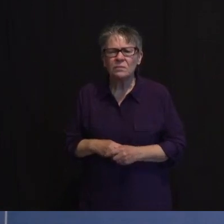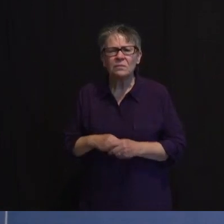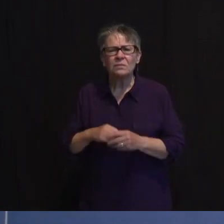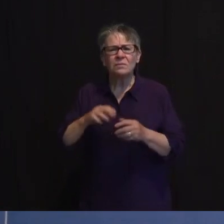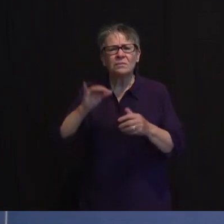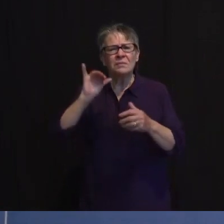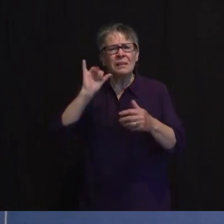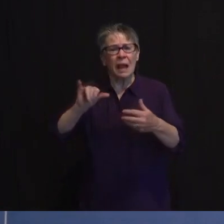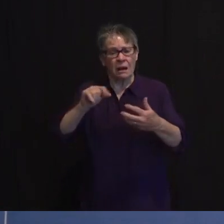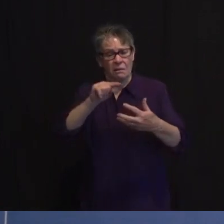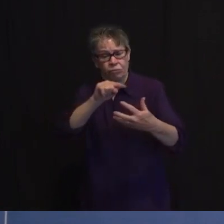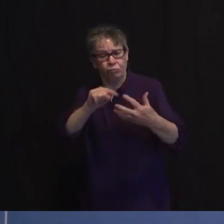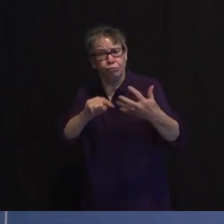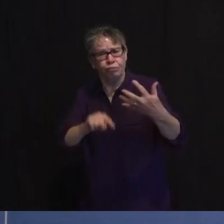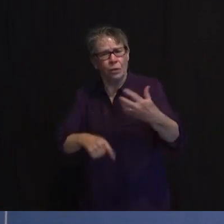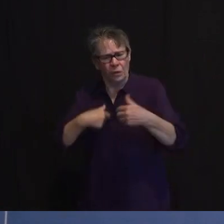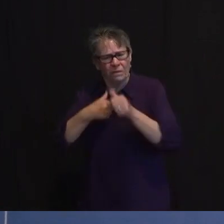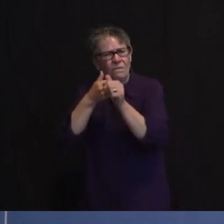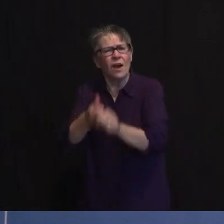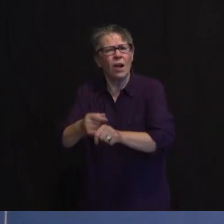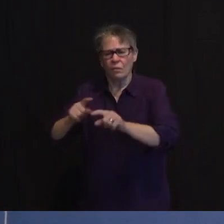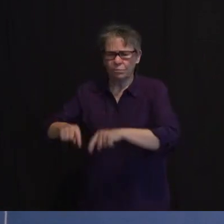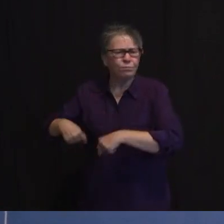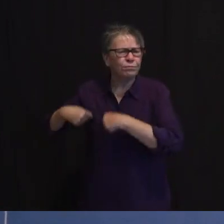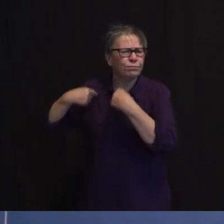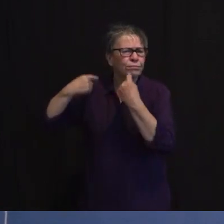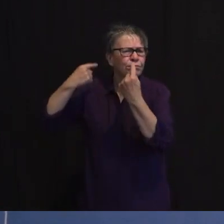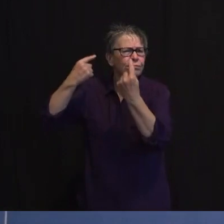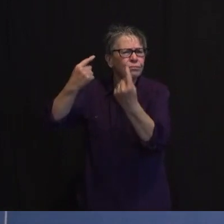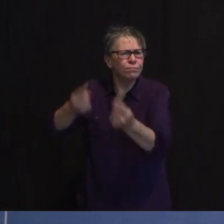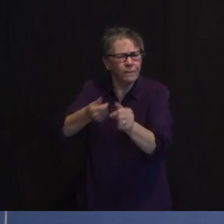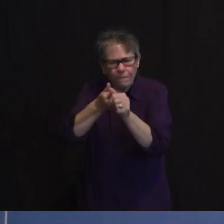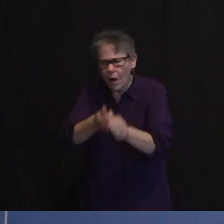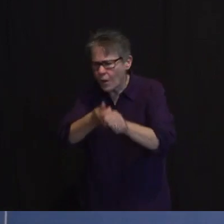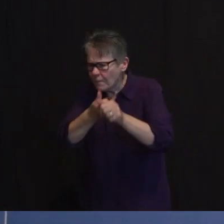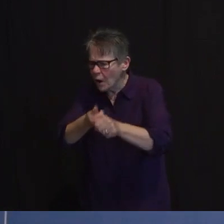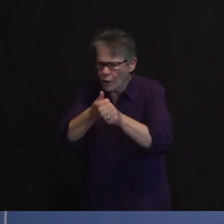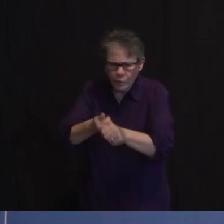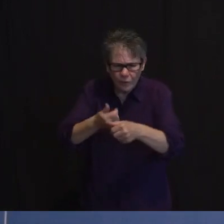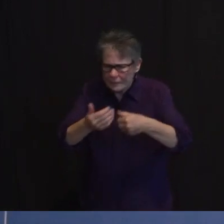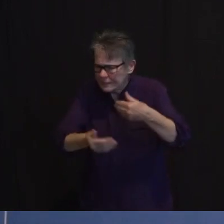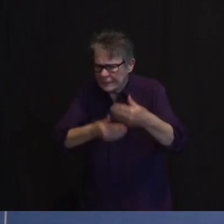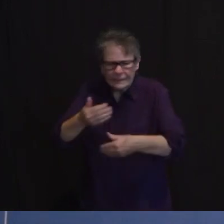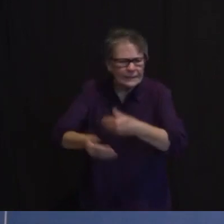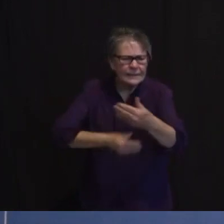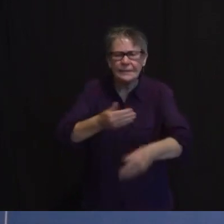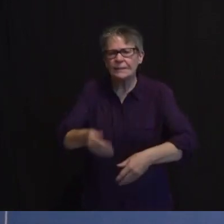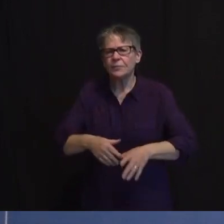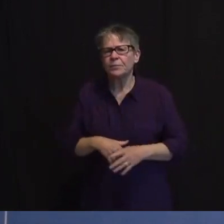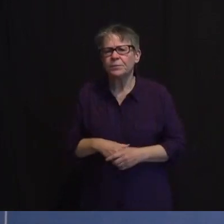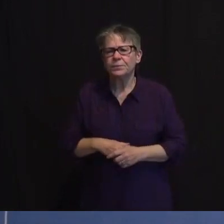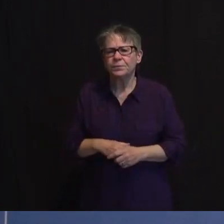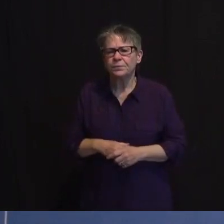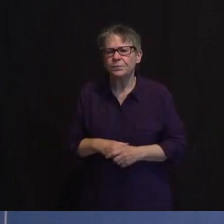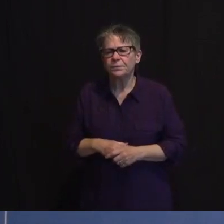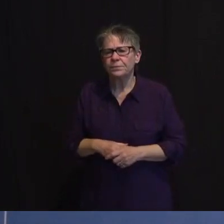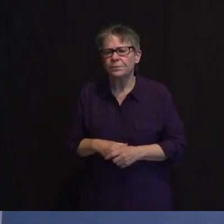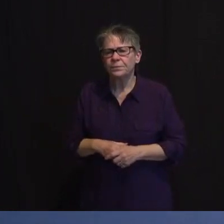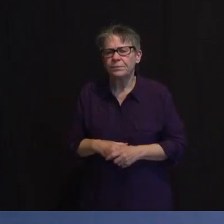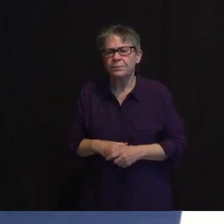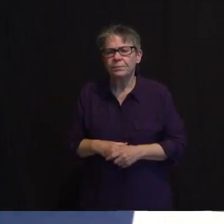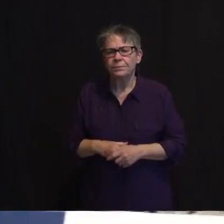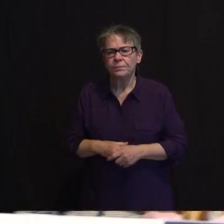easily get into the deliberations. I just want to add one thing, and then we're going to go to John and call